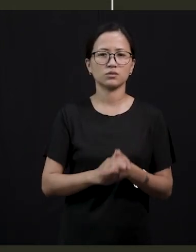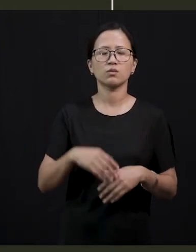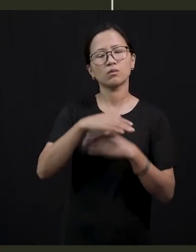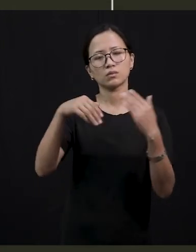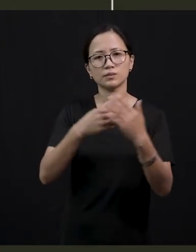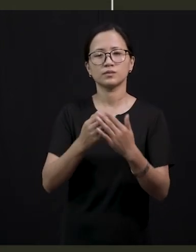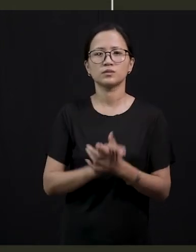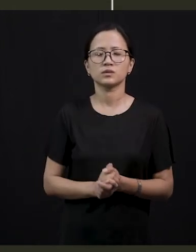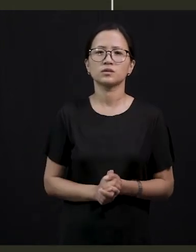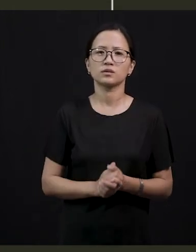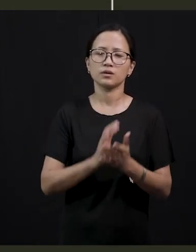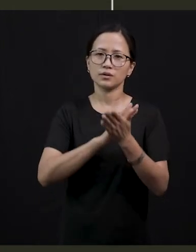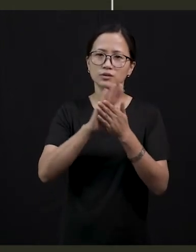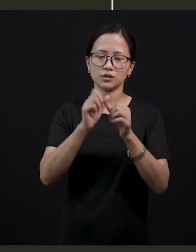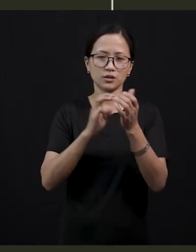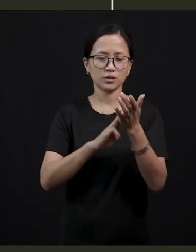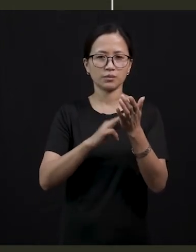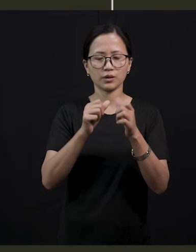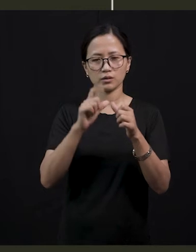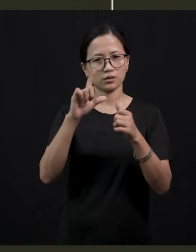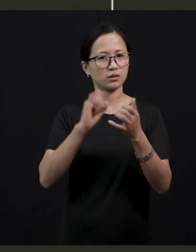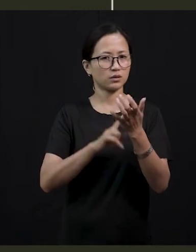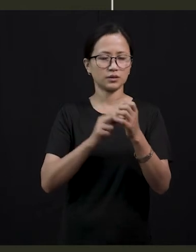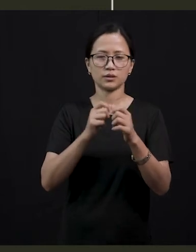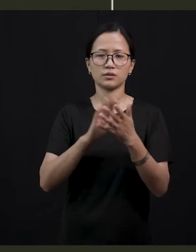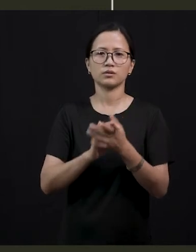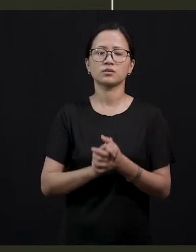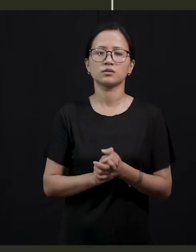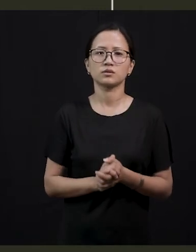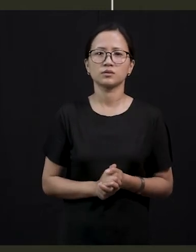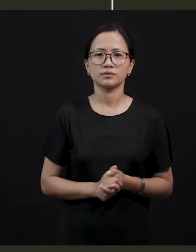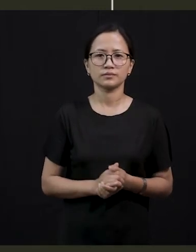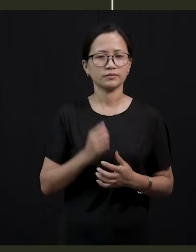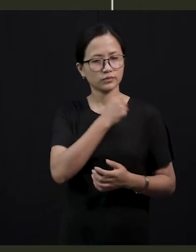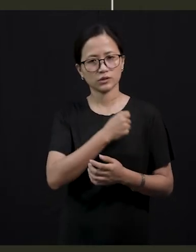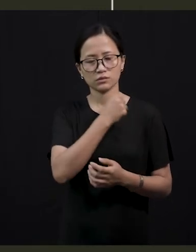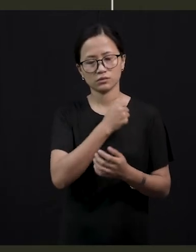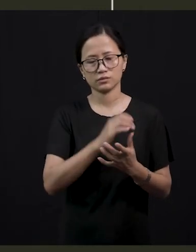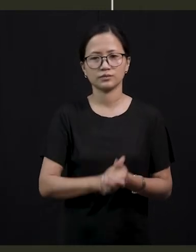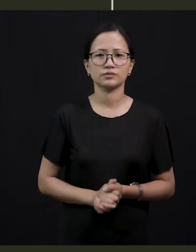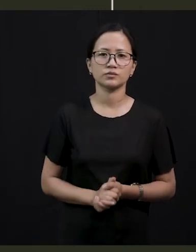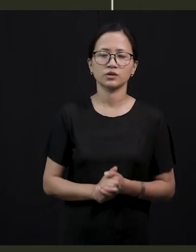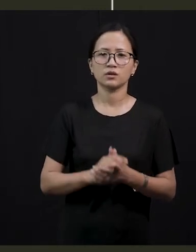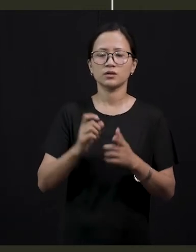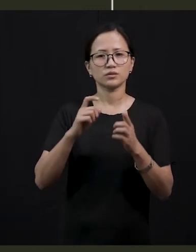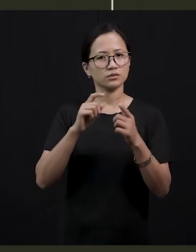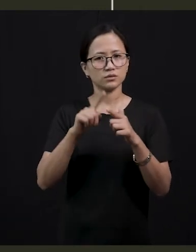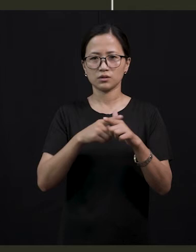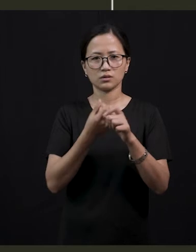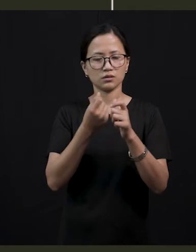oh, Hema Malini is, no, not Hema Malini, she's elected now. Jaya Bachchan